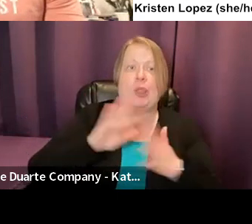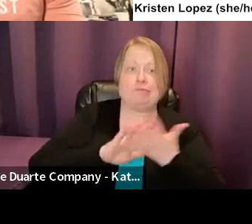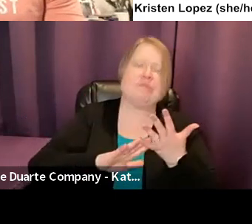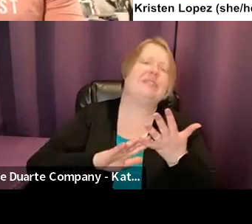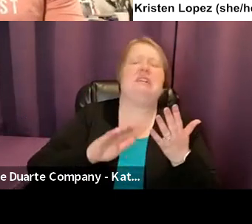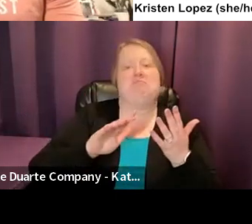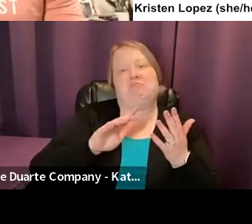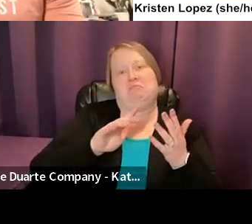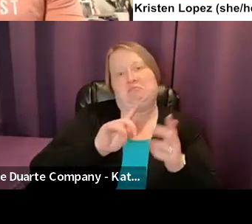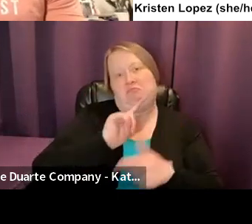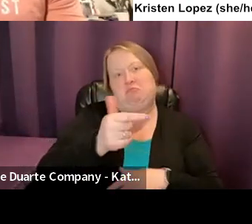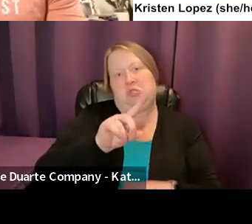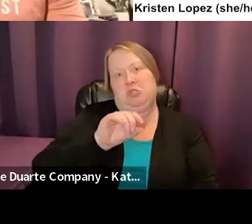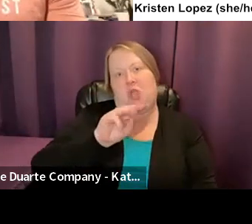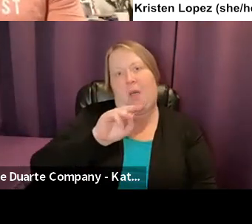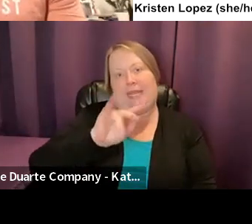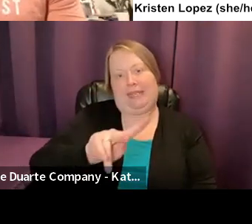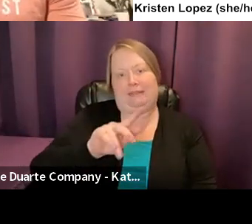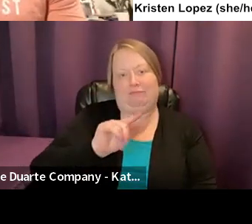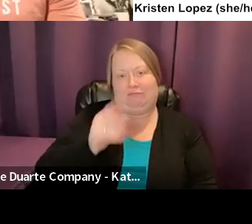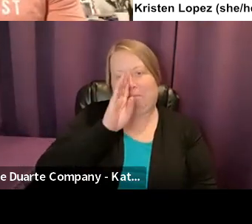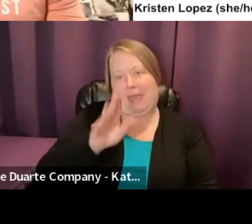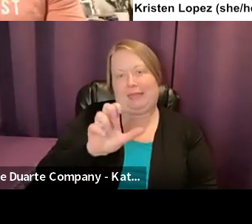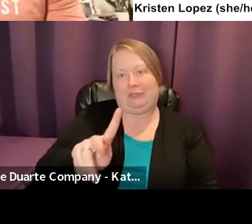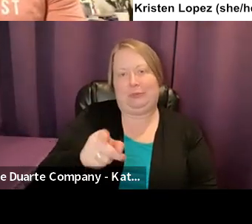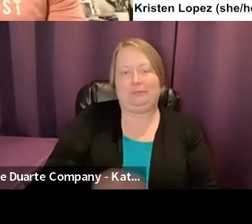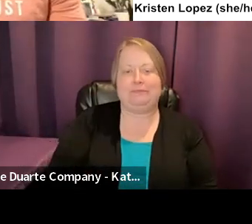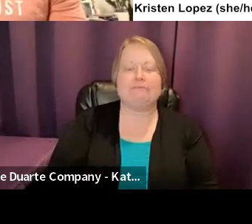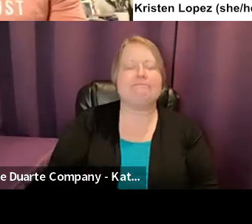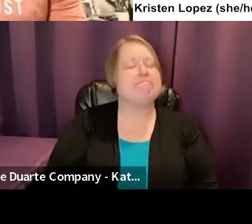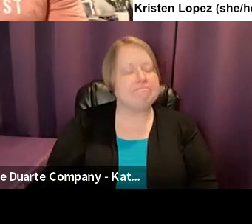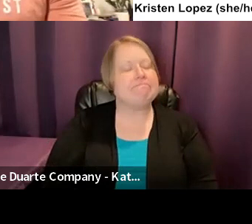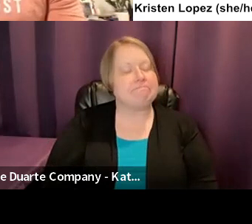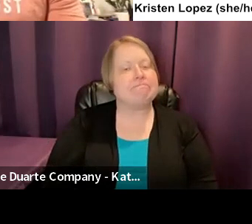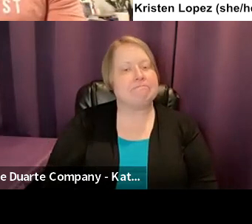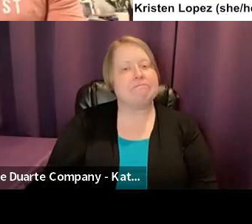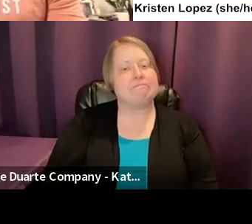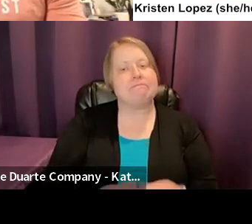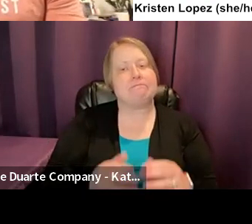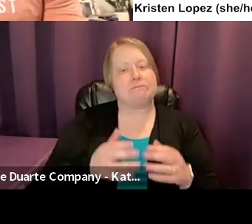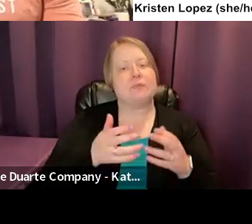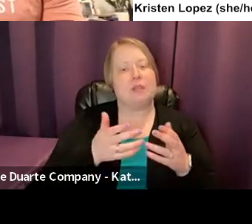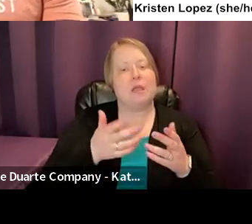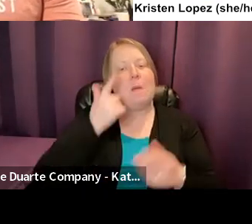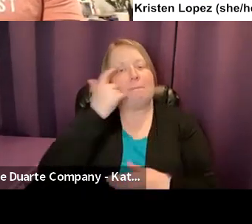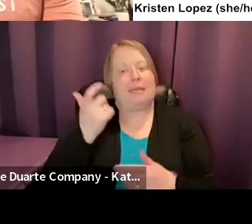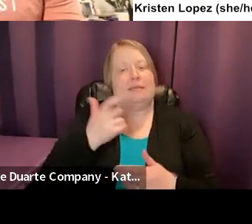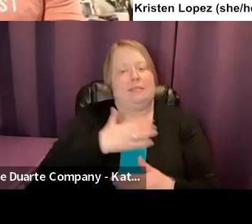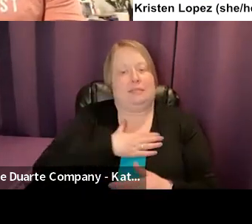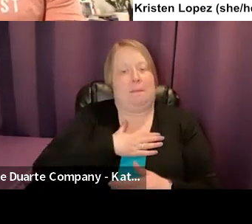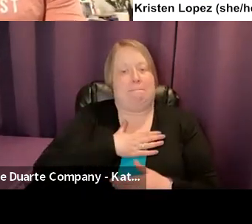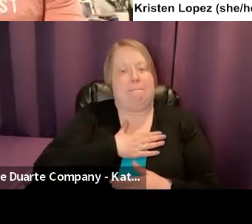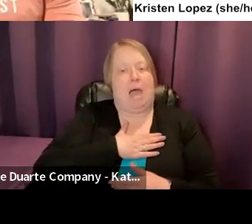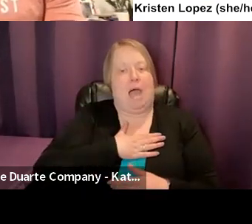Yeah, so since the hallmark of my work has been the idea that media